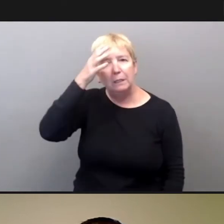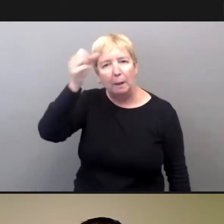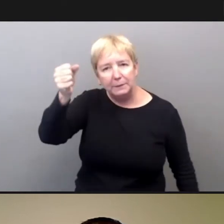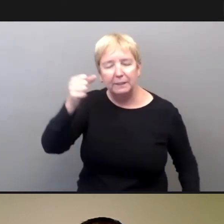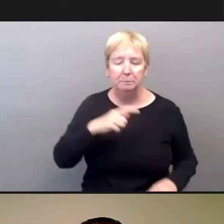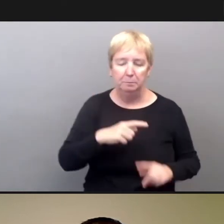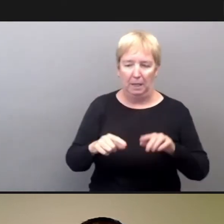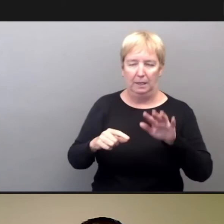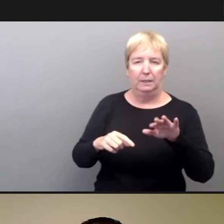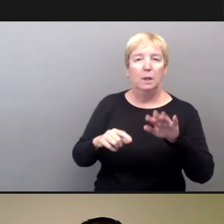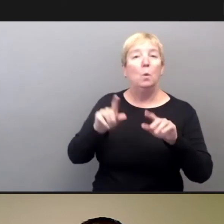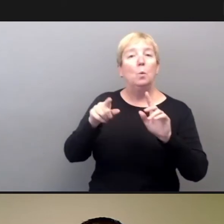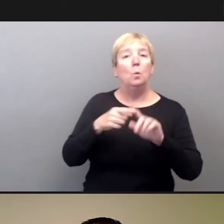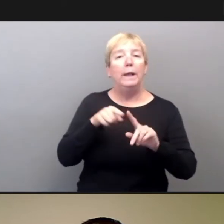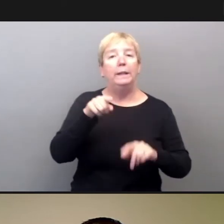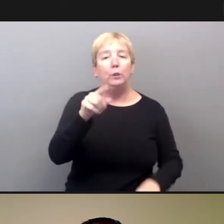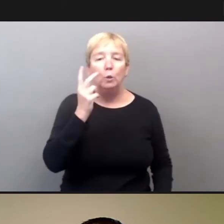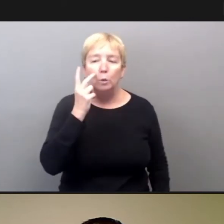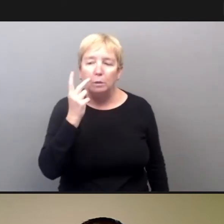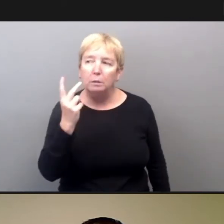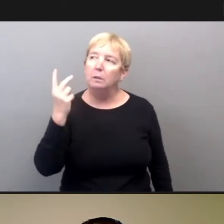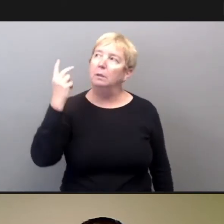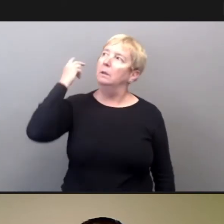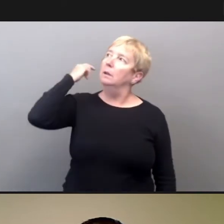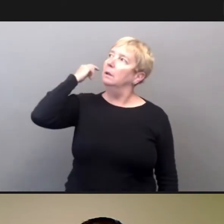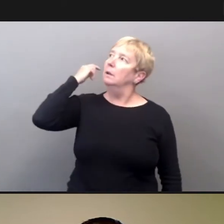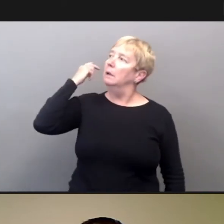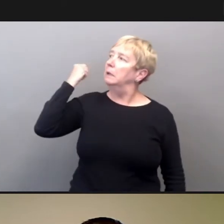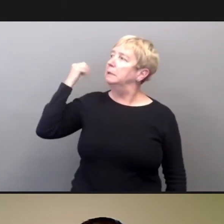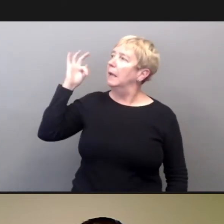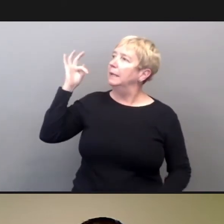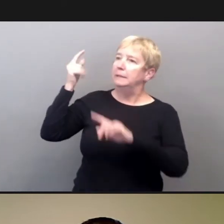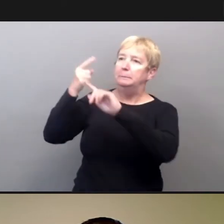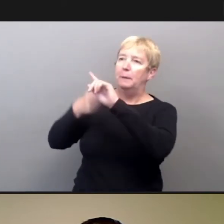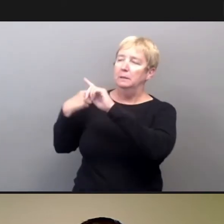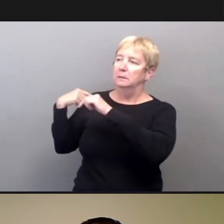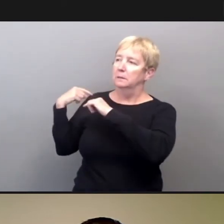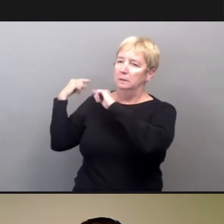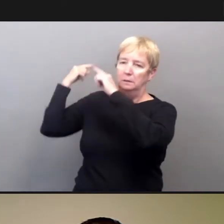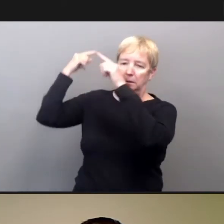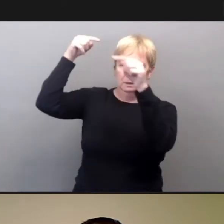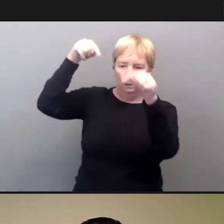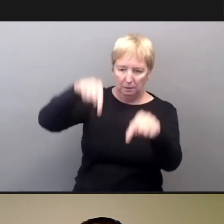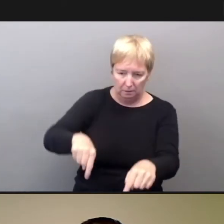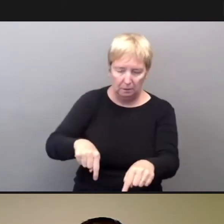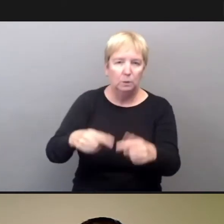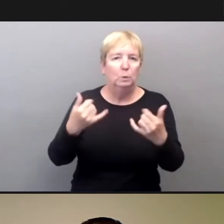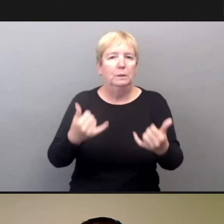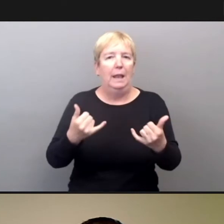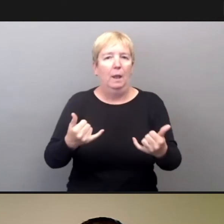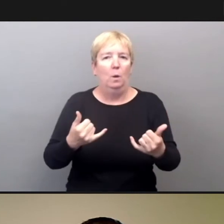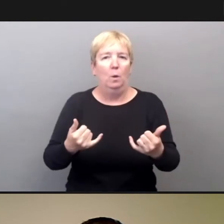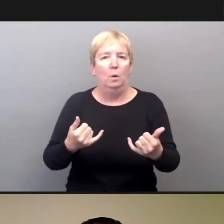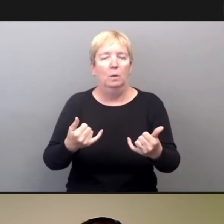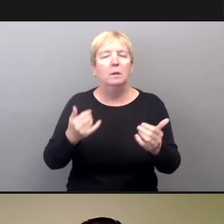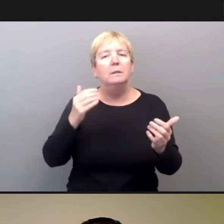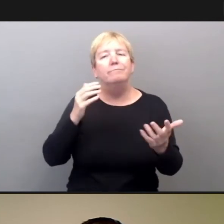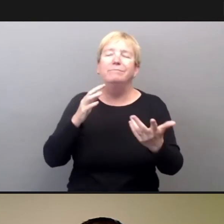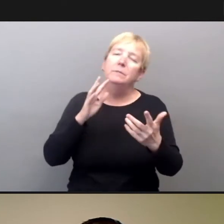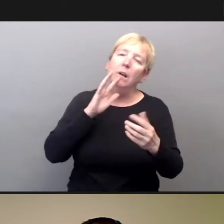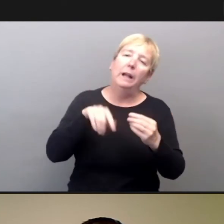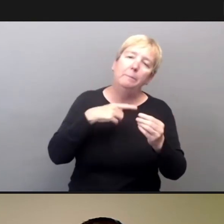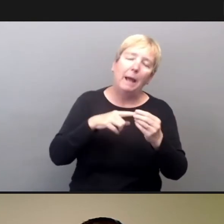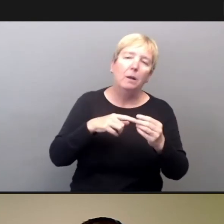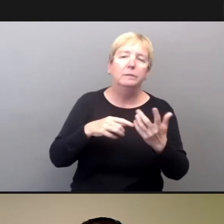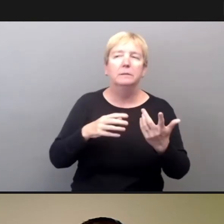back, where are we 19 months into this pandemic compared to some of the highs and lows before?